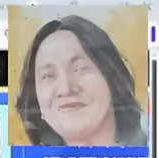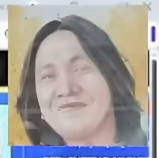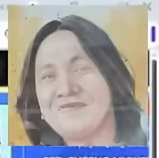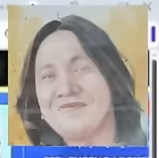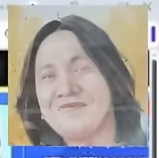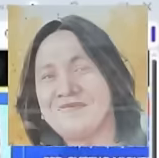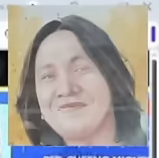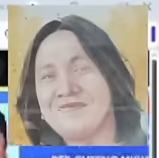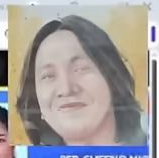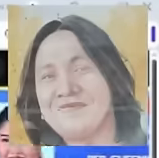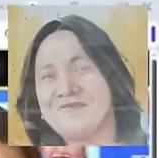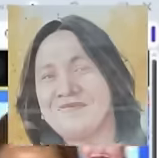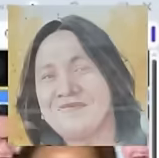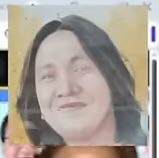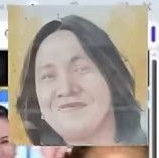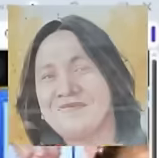To quickly just add on,